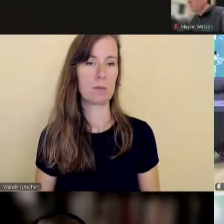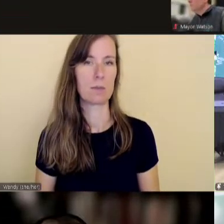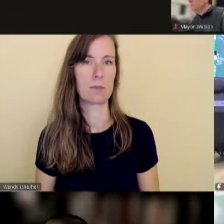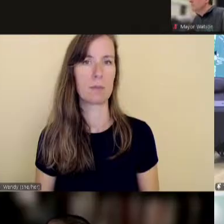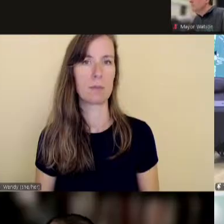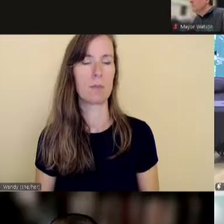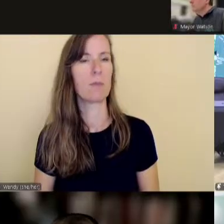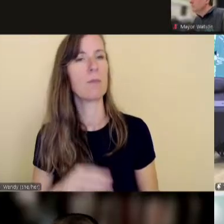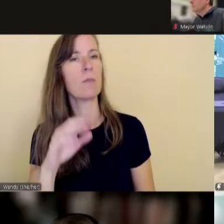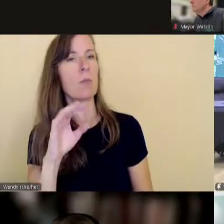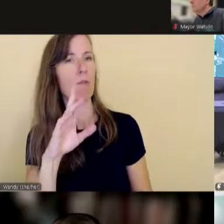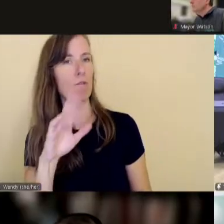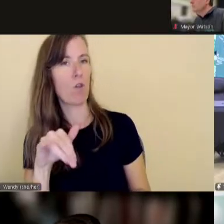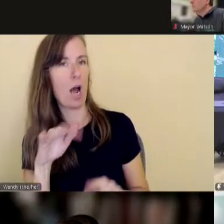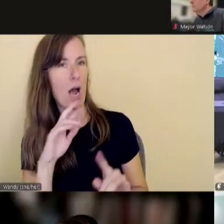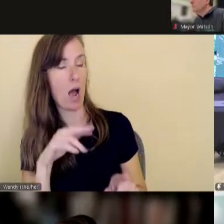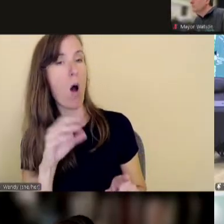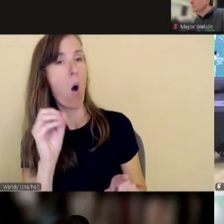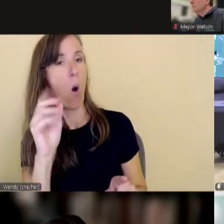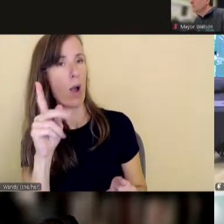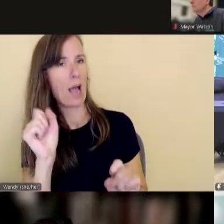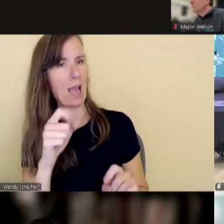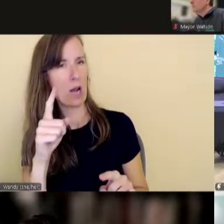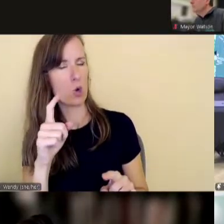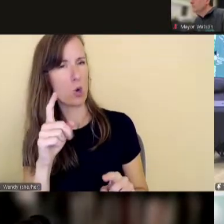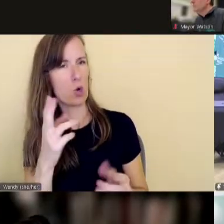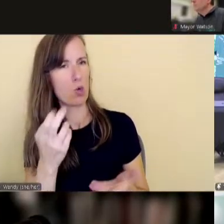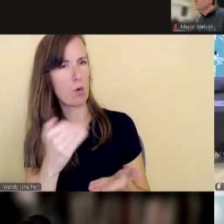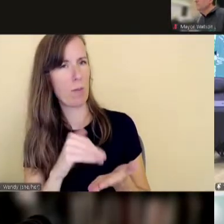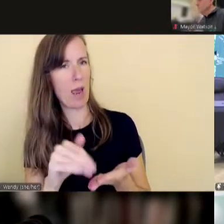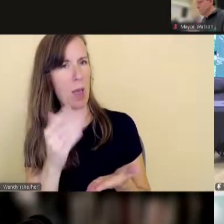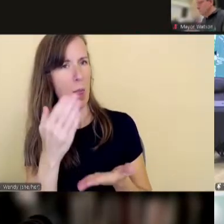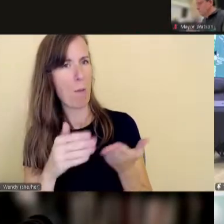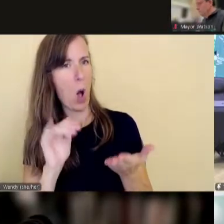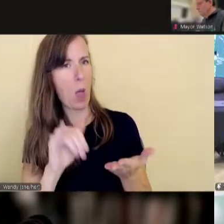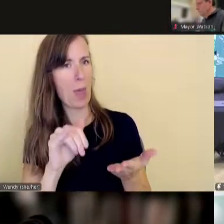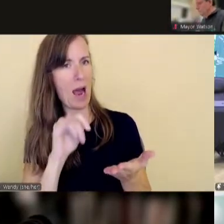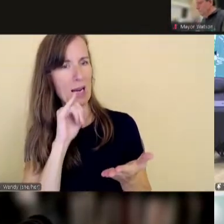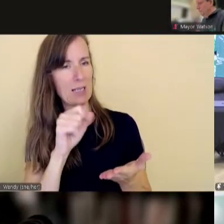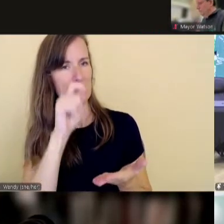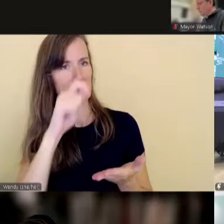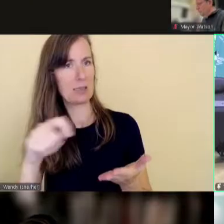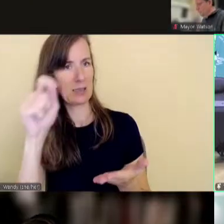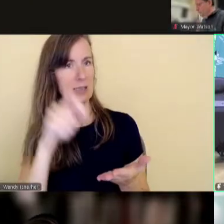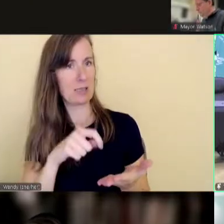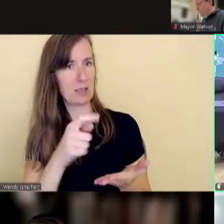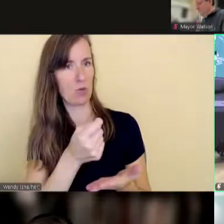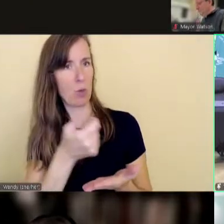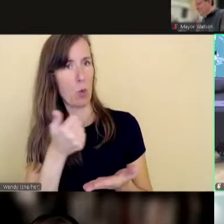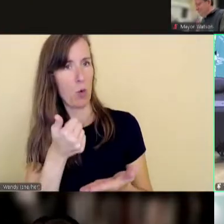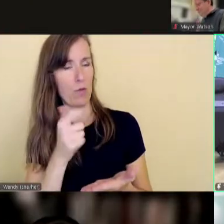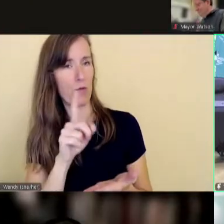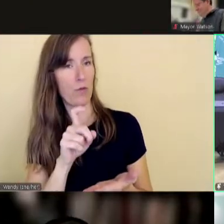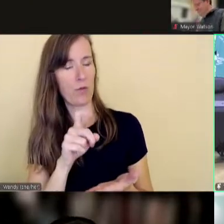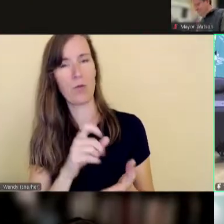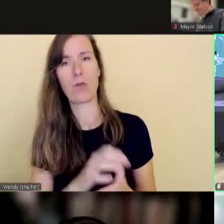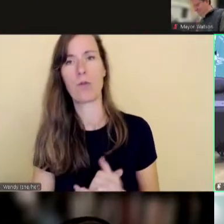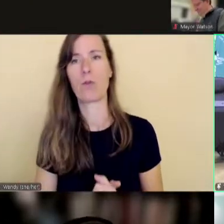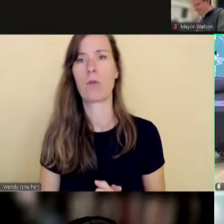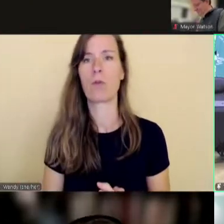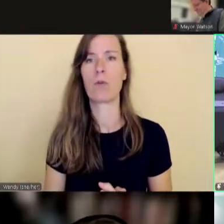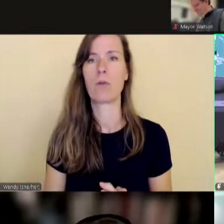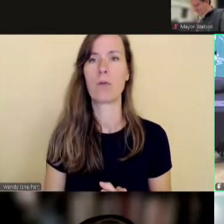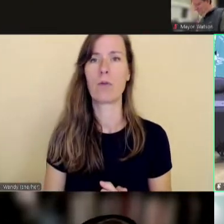Okay, and could you, I'm sorry about this, could you reiterate the part that was struck or stricken? So